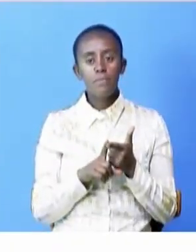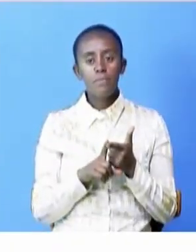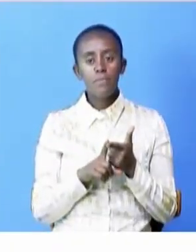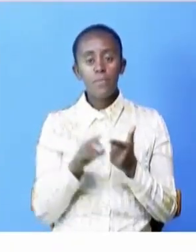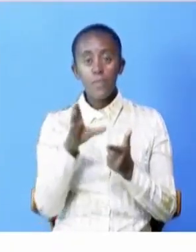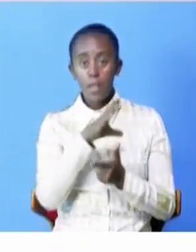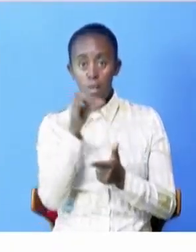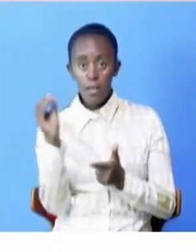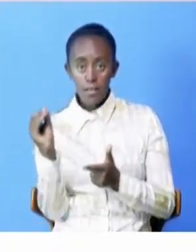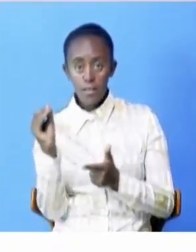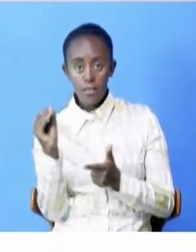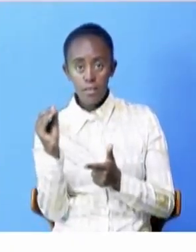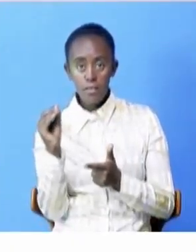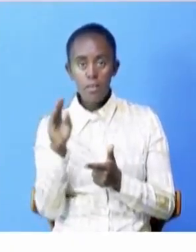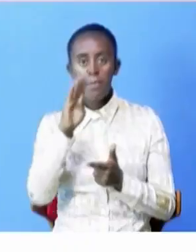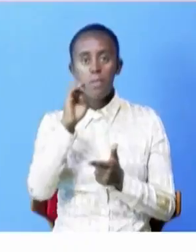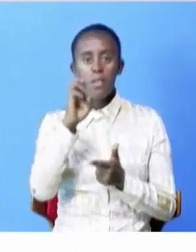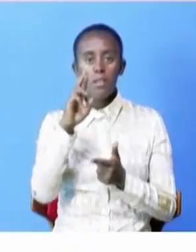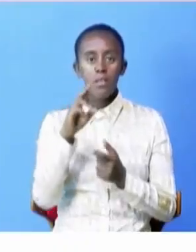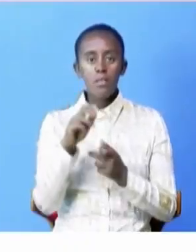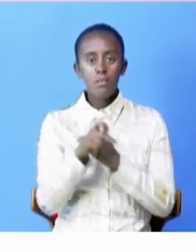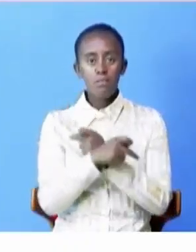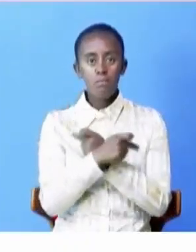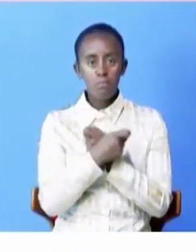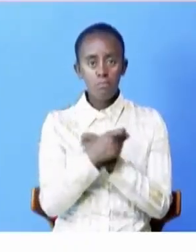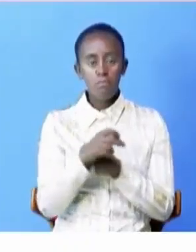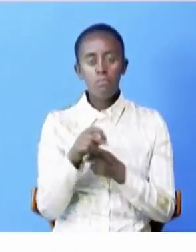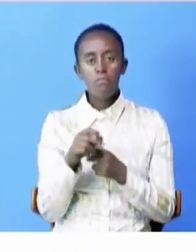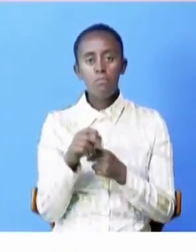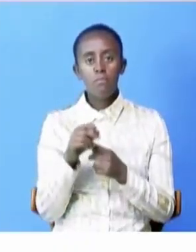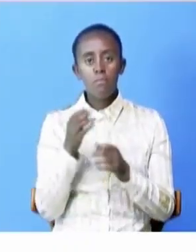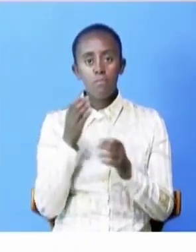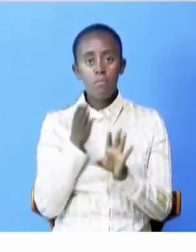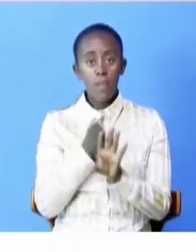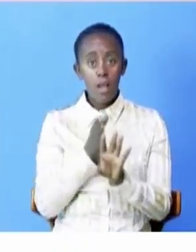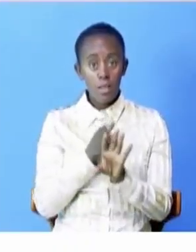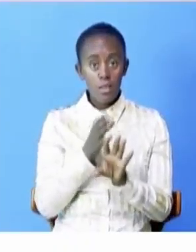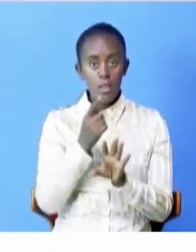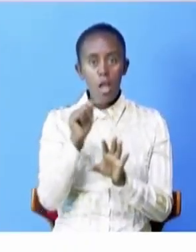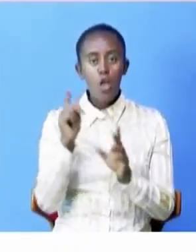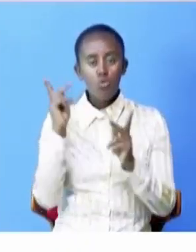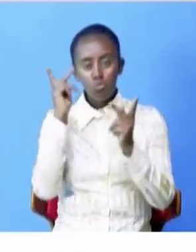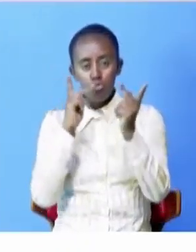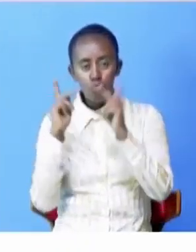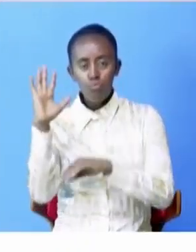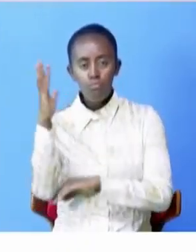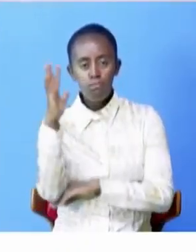and a bear at the zoo.